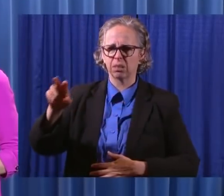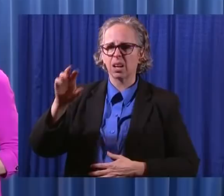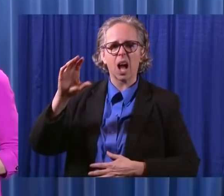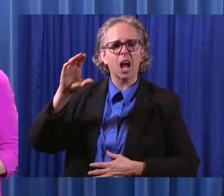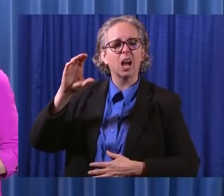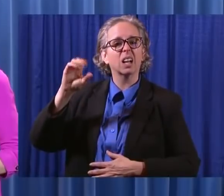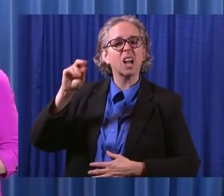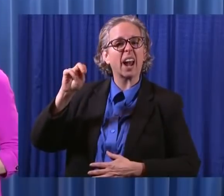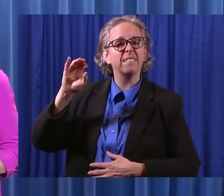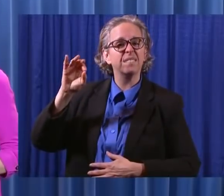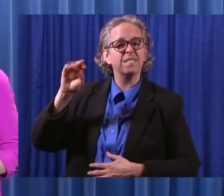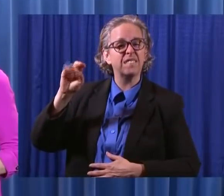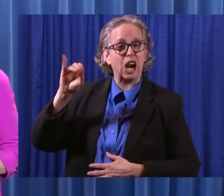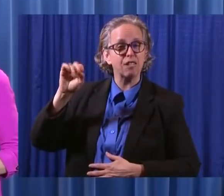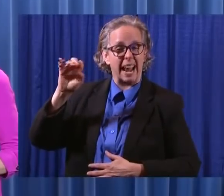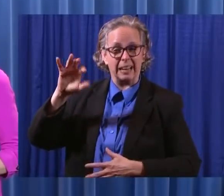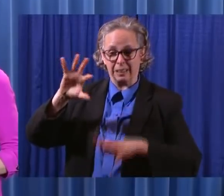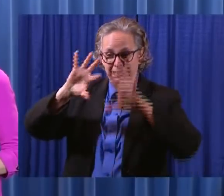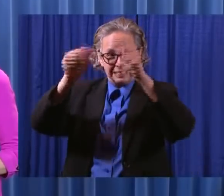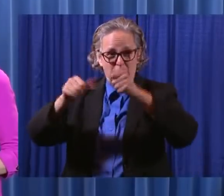the country. But